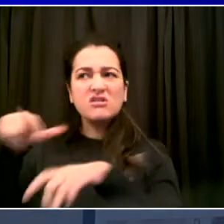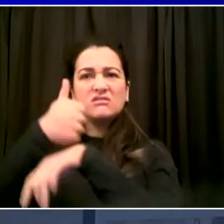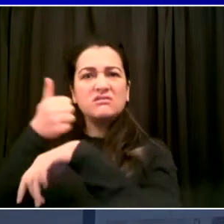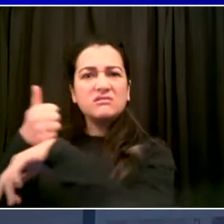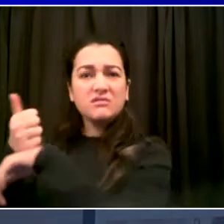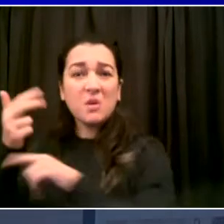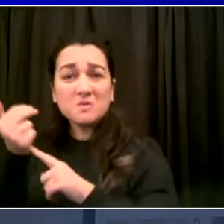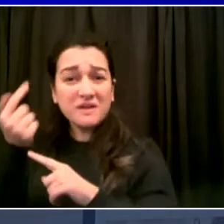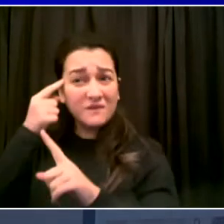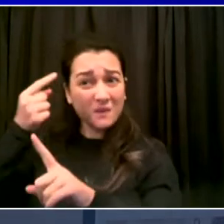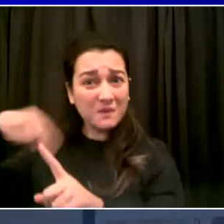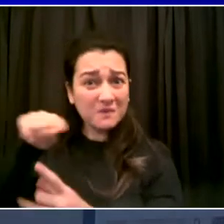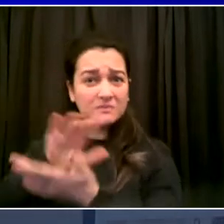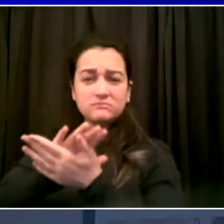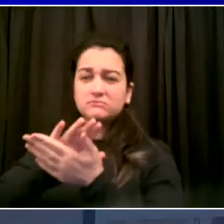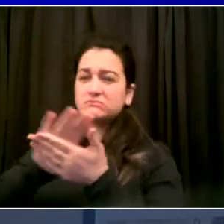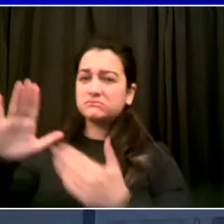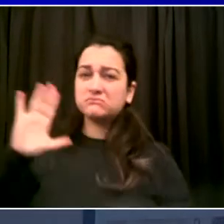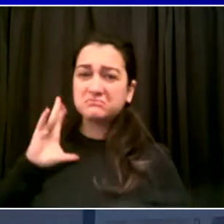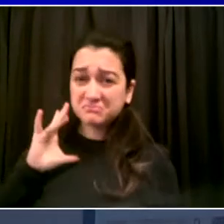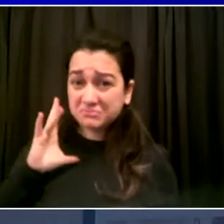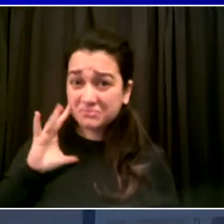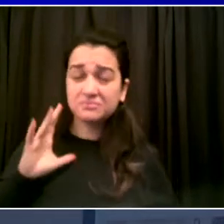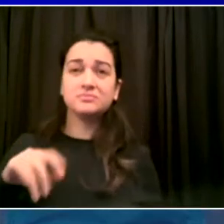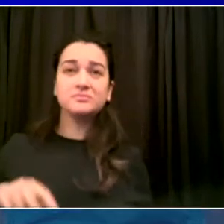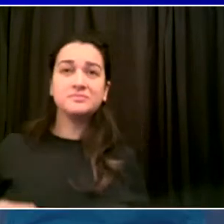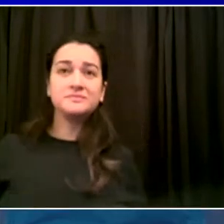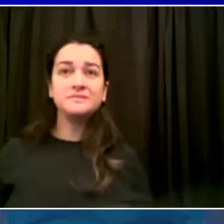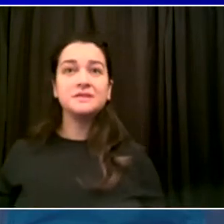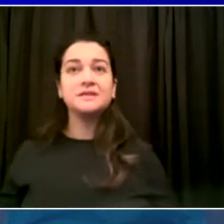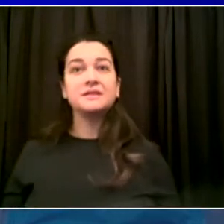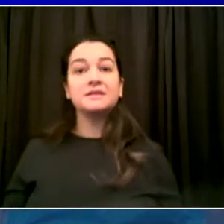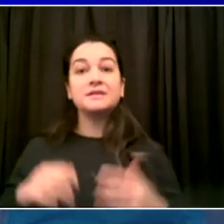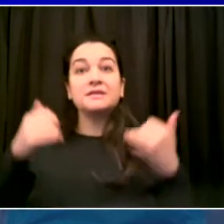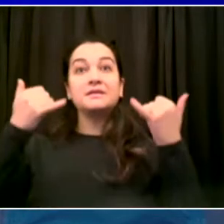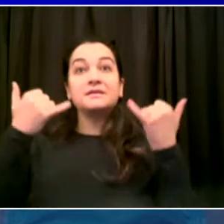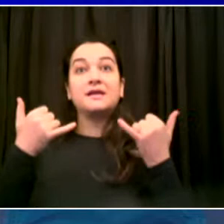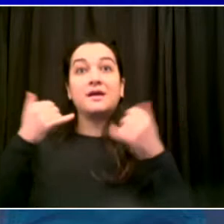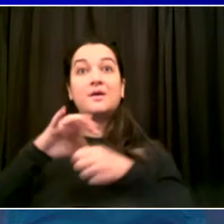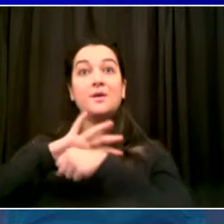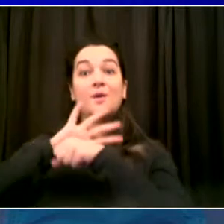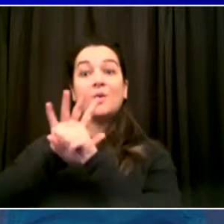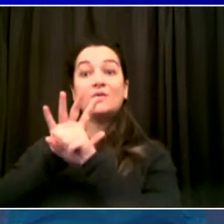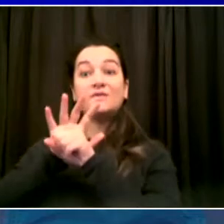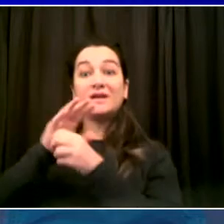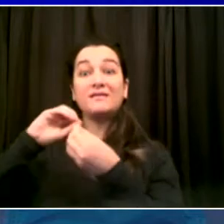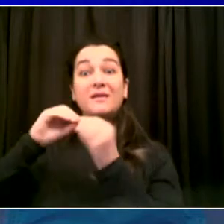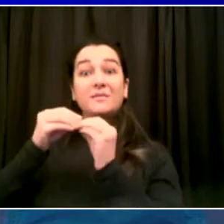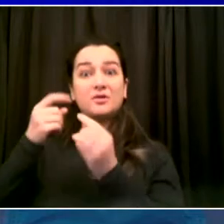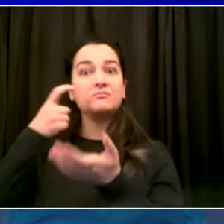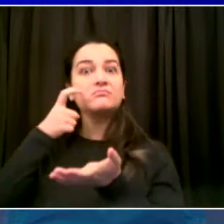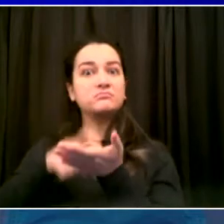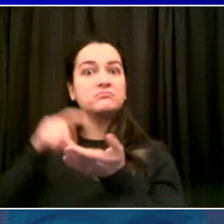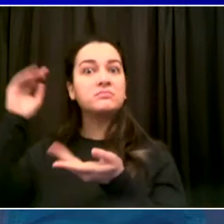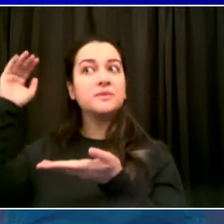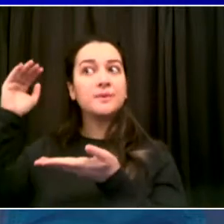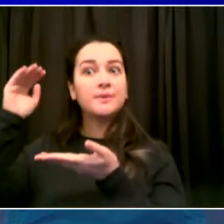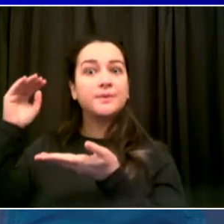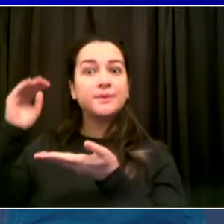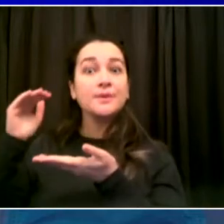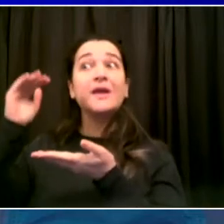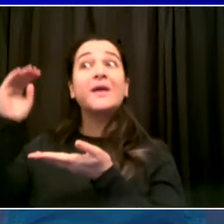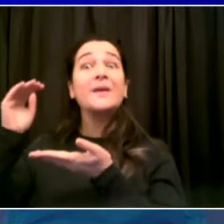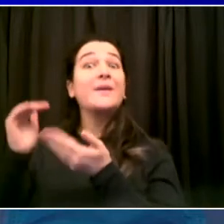got to stay vigilant. We can never be complacent when it comes to the coronavirus. I think we've had enough twists and turns to know the coronavirus